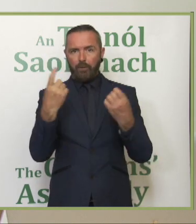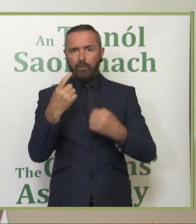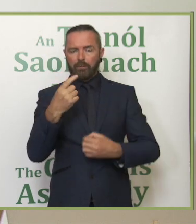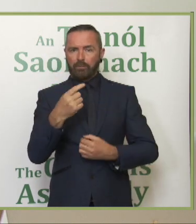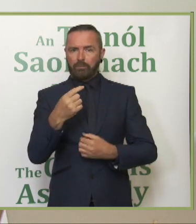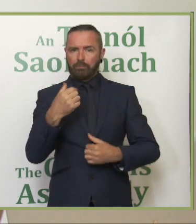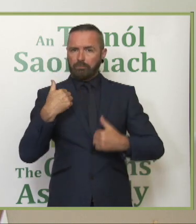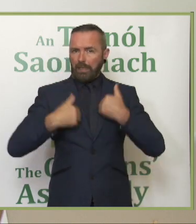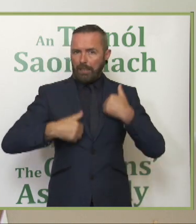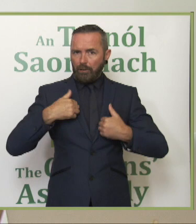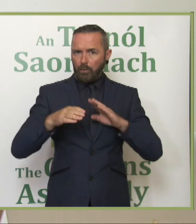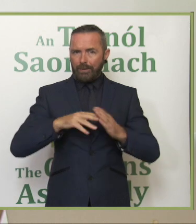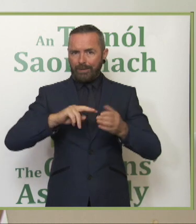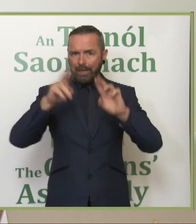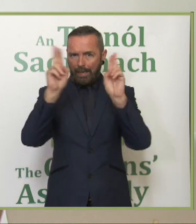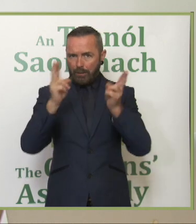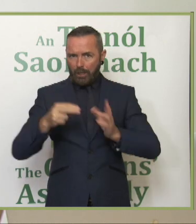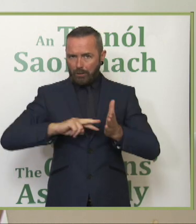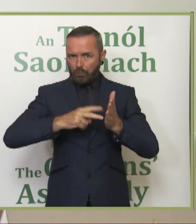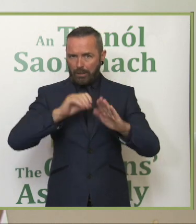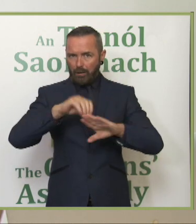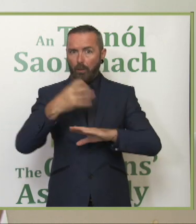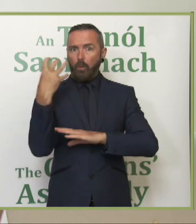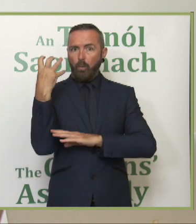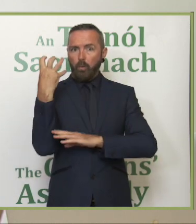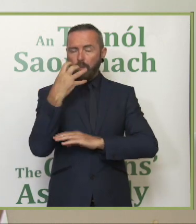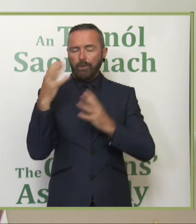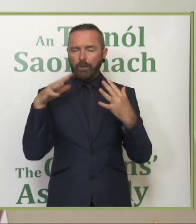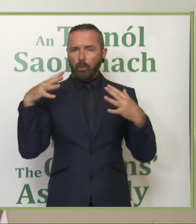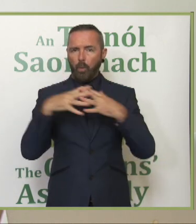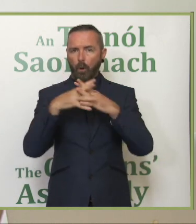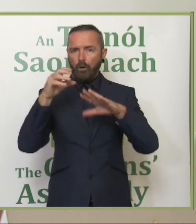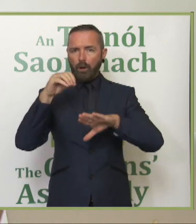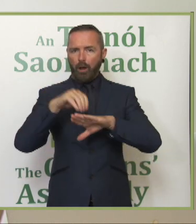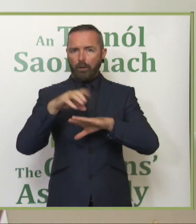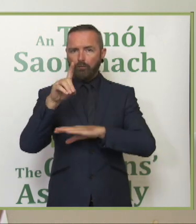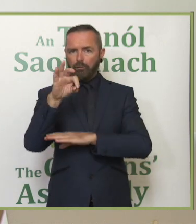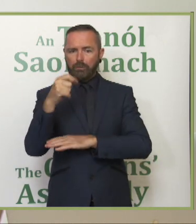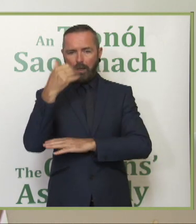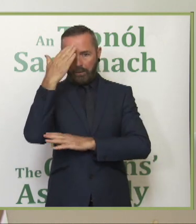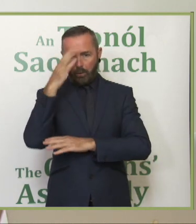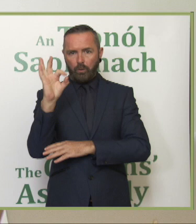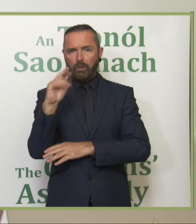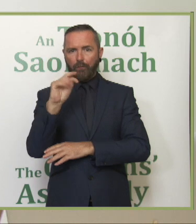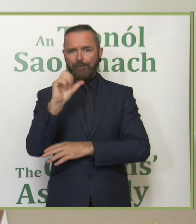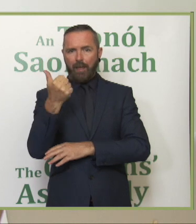kind of an international strategy on war on drugs. And I know Giovanna will give us a kind of context about how